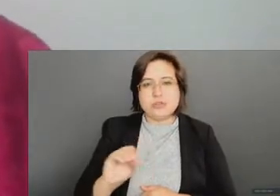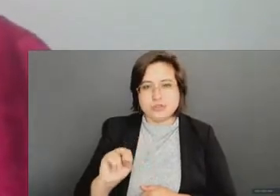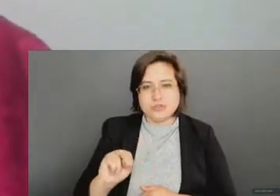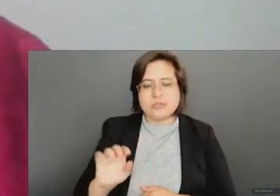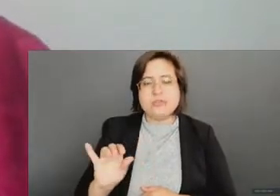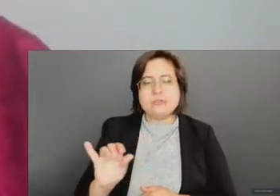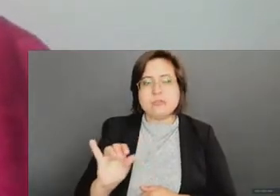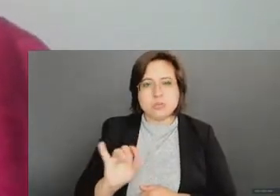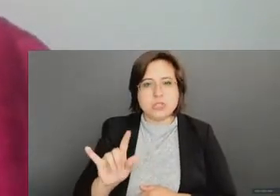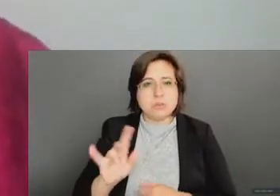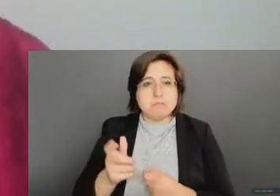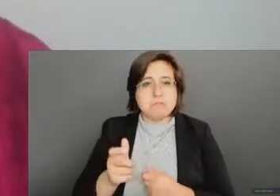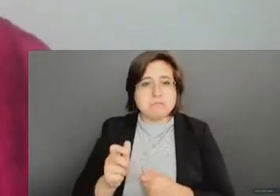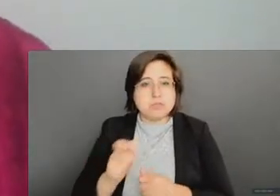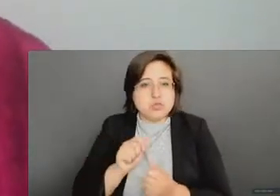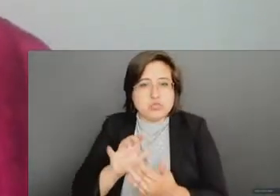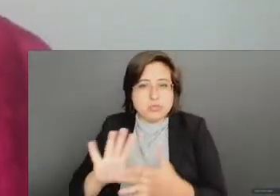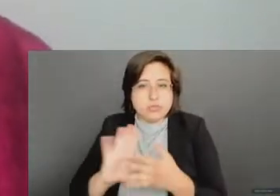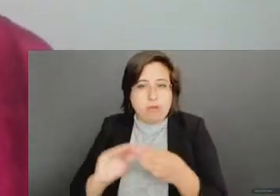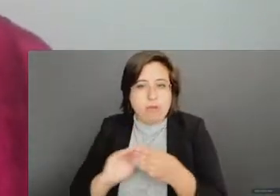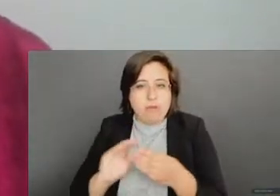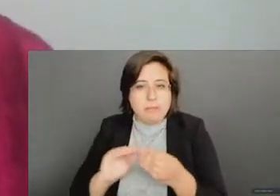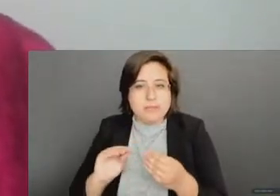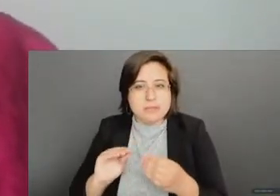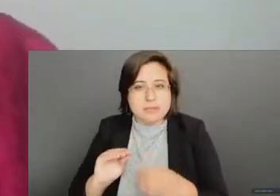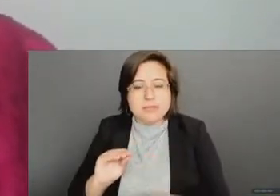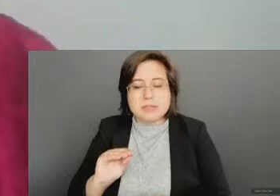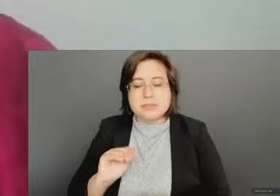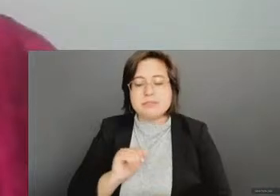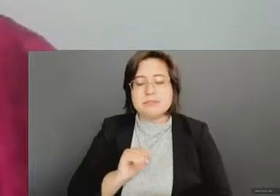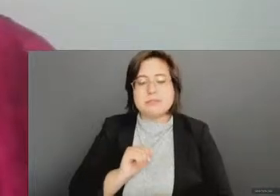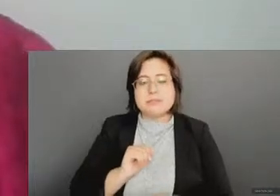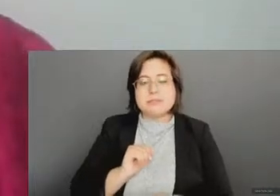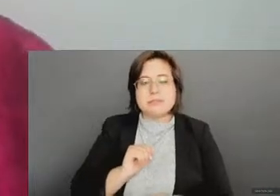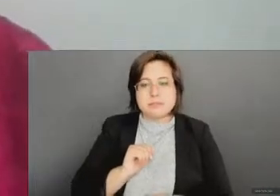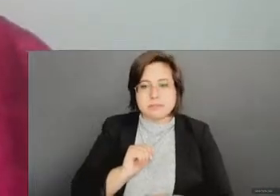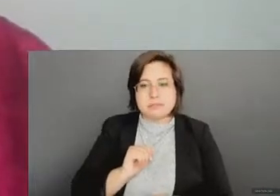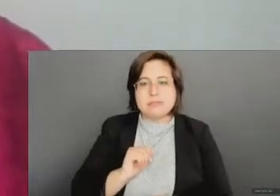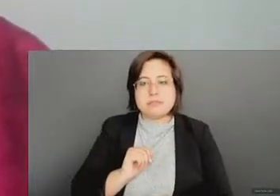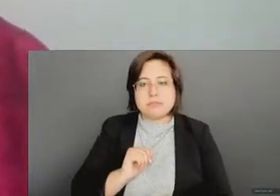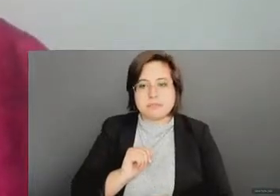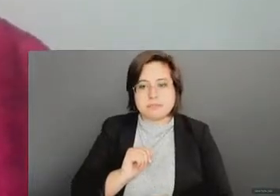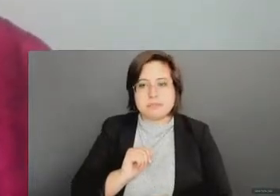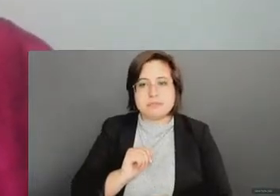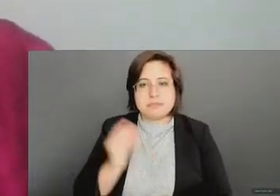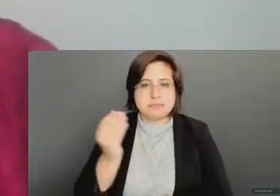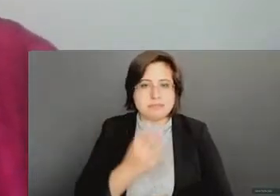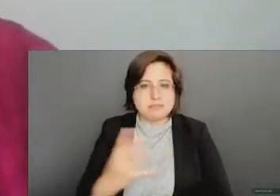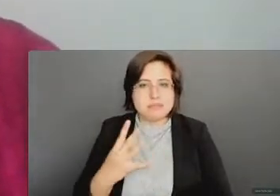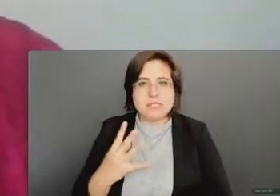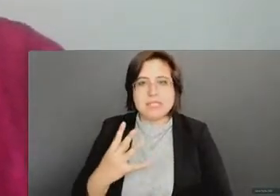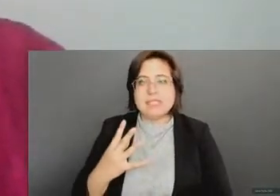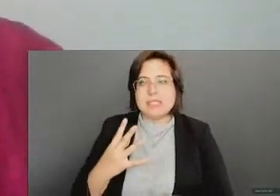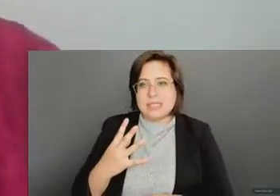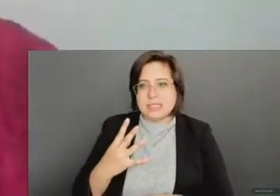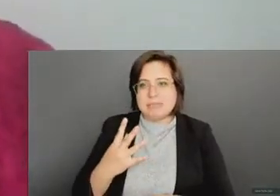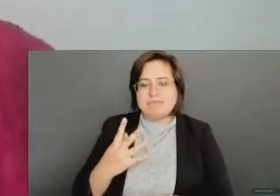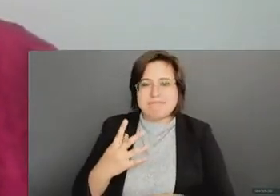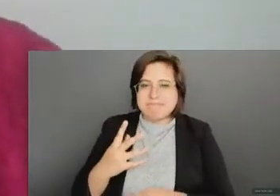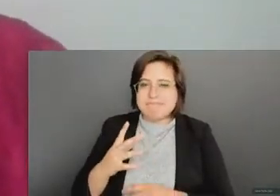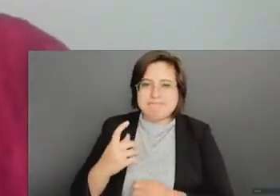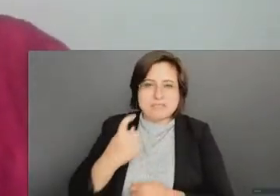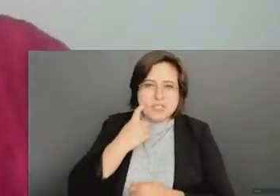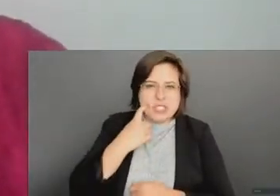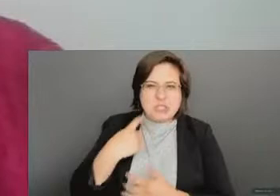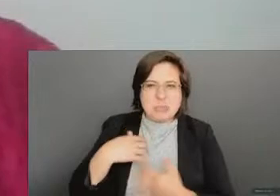your comments, we all, there are in the version control, they just got lost in the version control